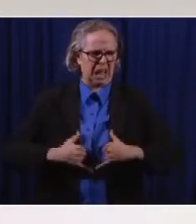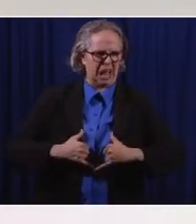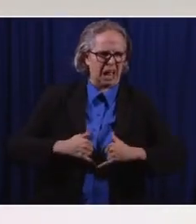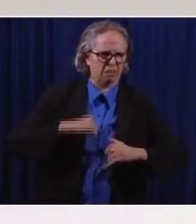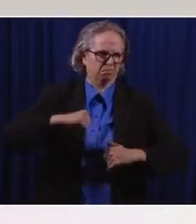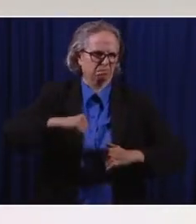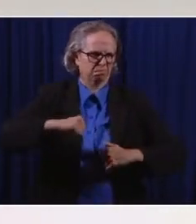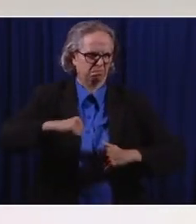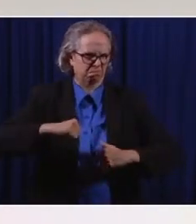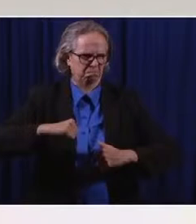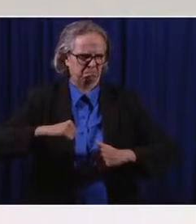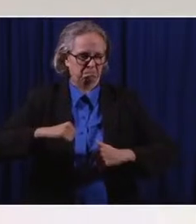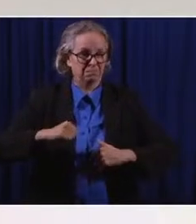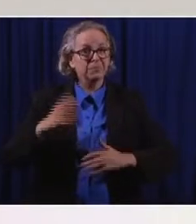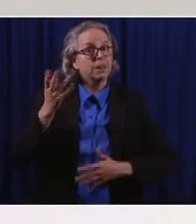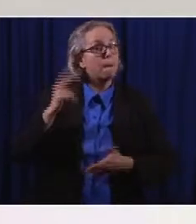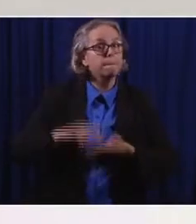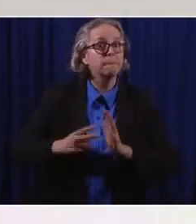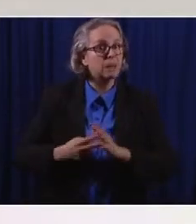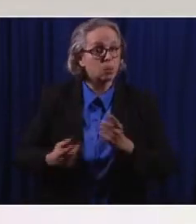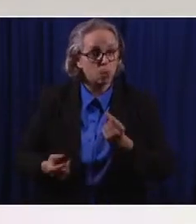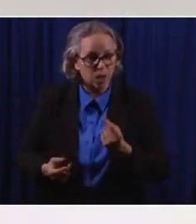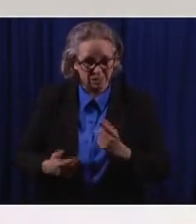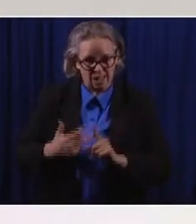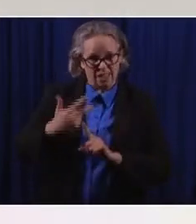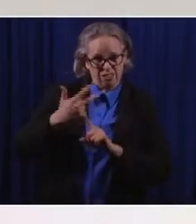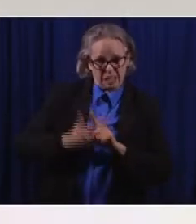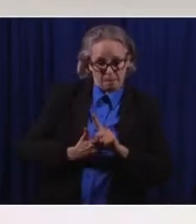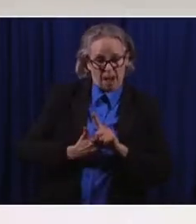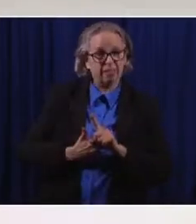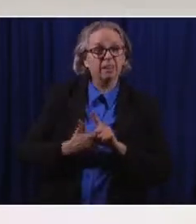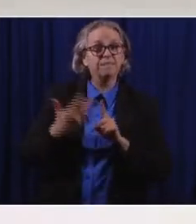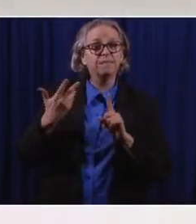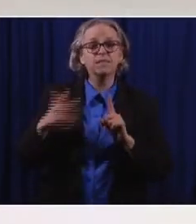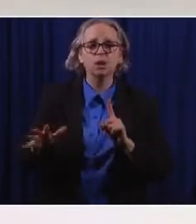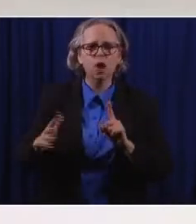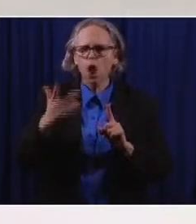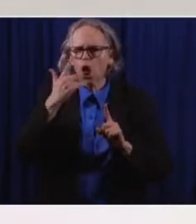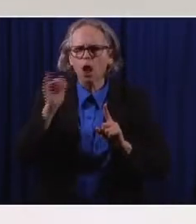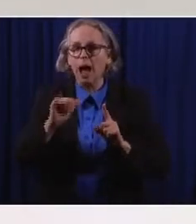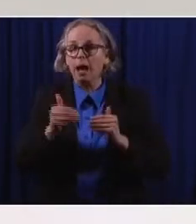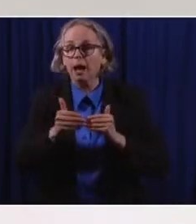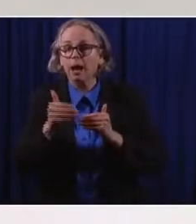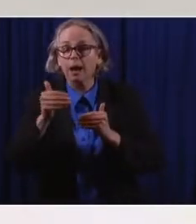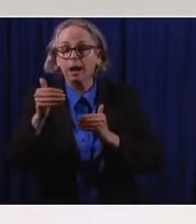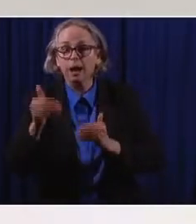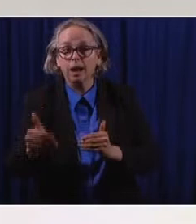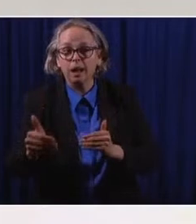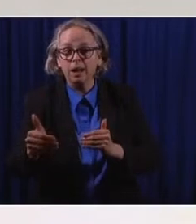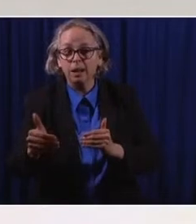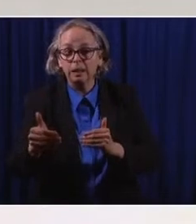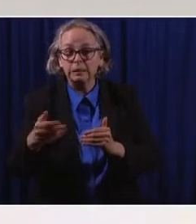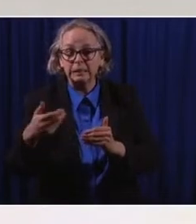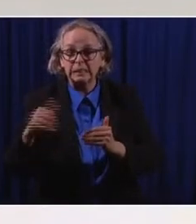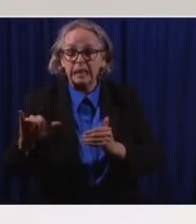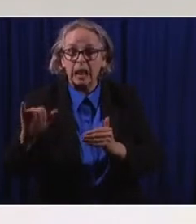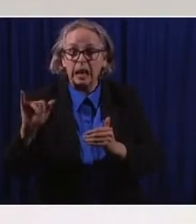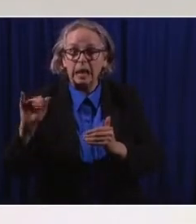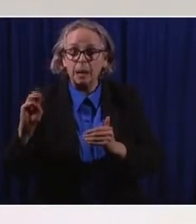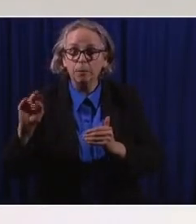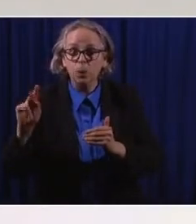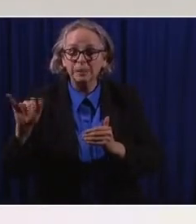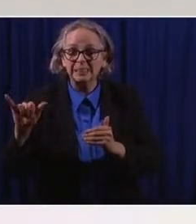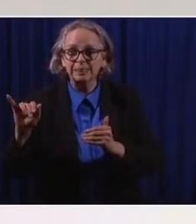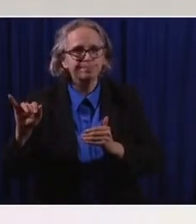And what that means after that 3-month period for their immunity is really still an open question. It may be that there are